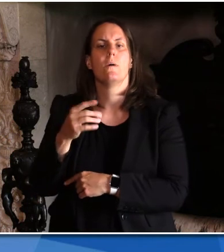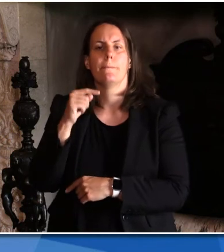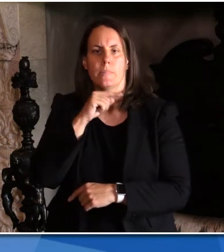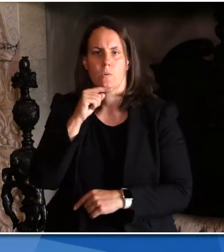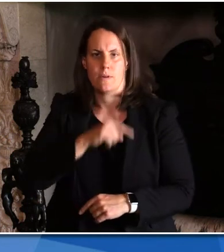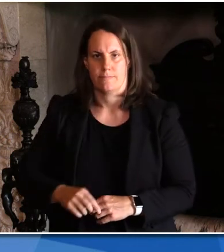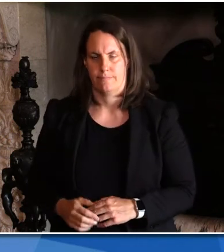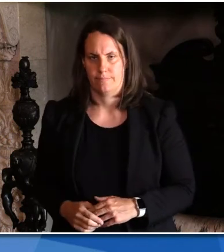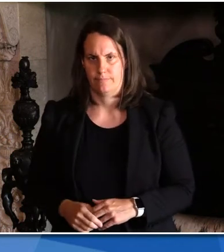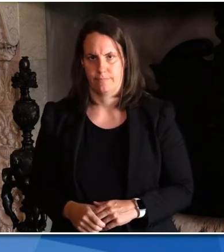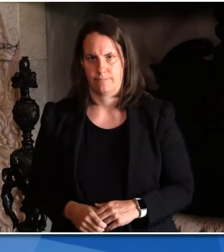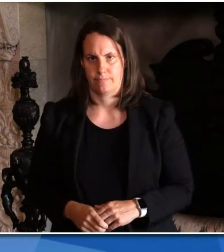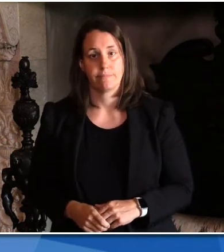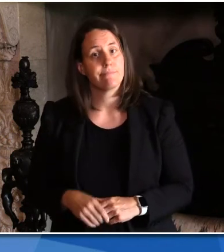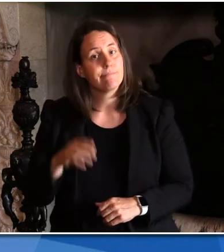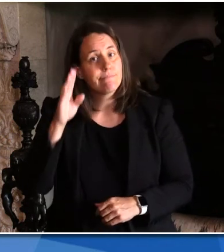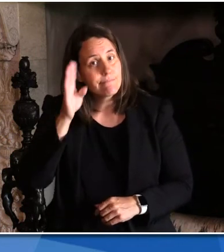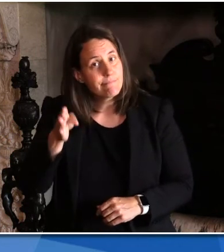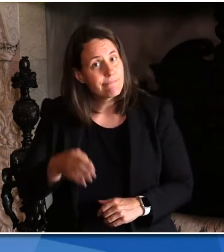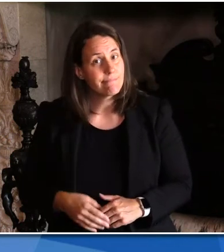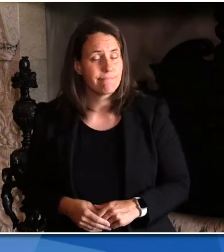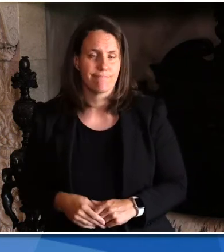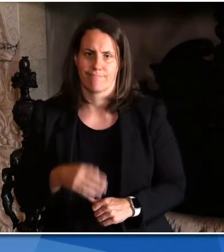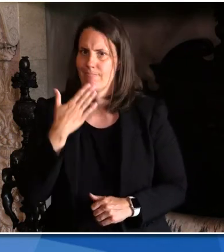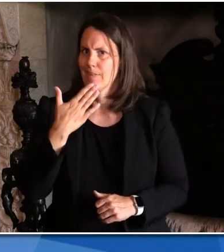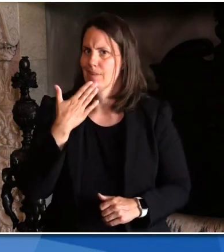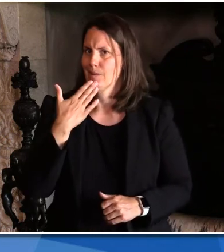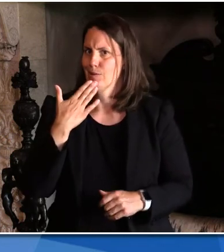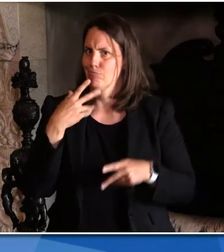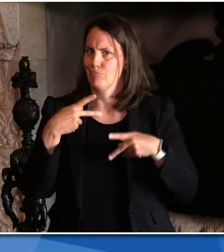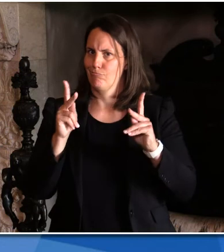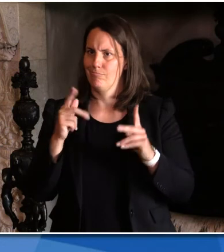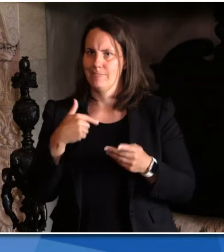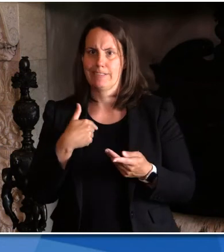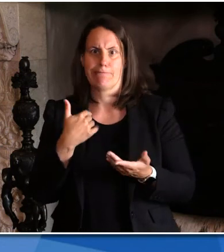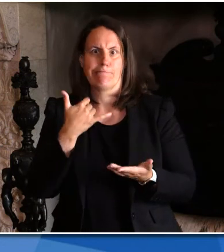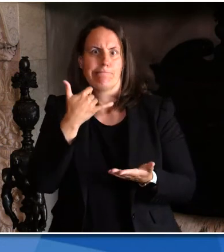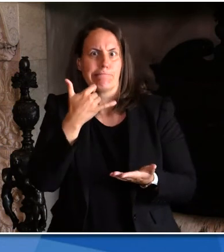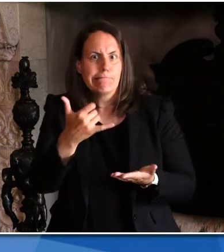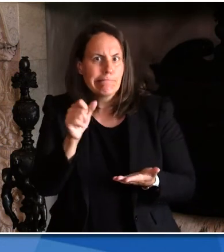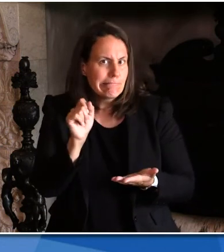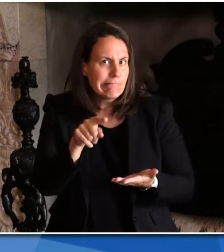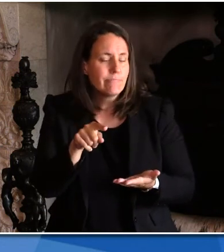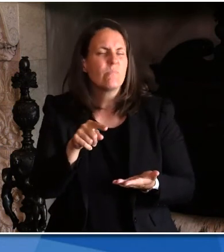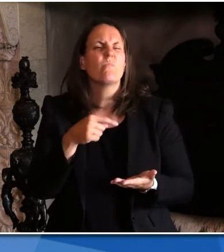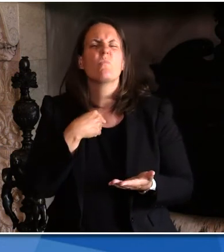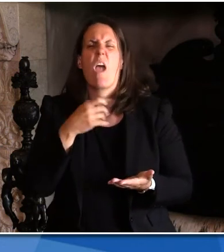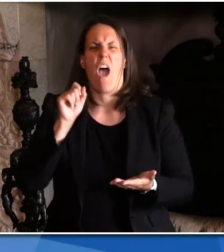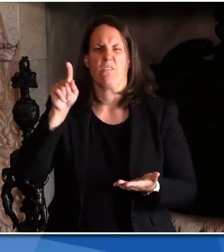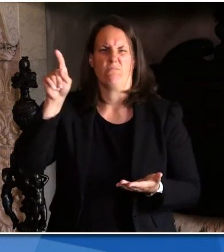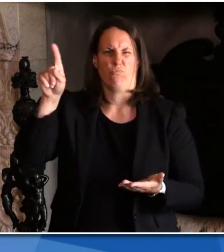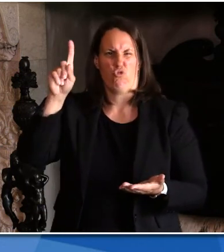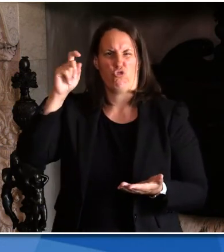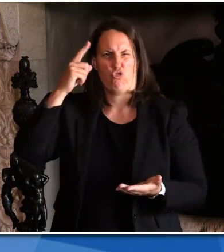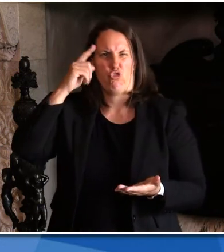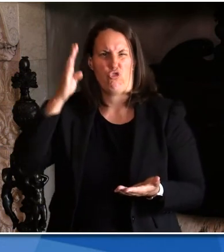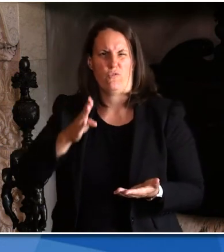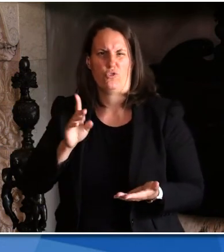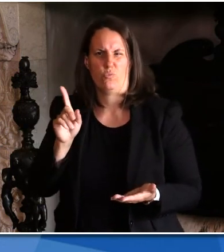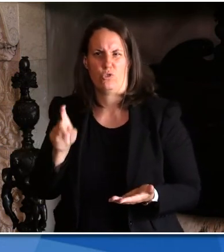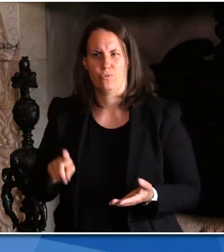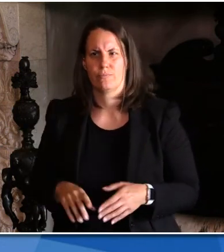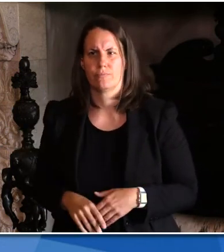Hi there. Thank you for taking my call. I have a question for the governor. According to the latest numbers from the DWD,